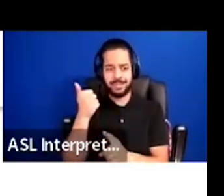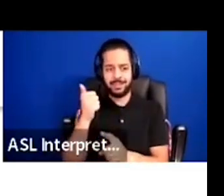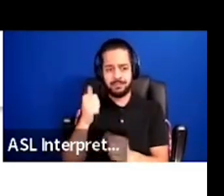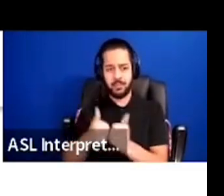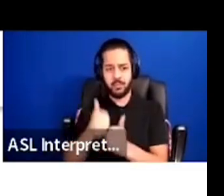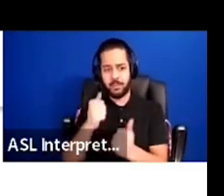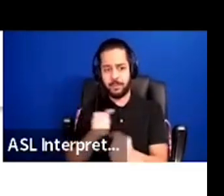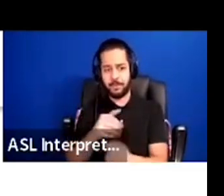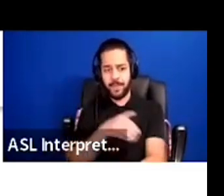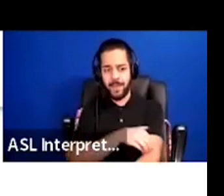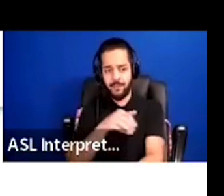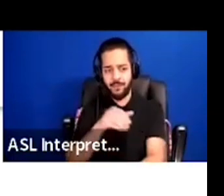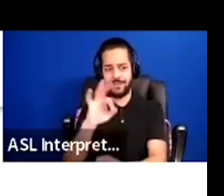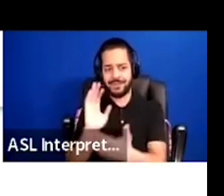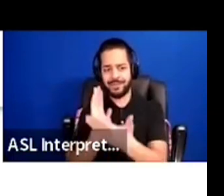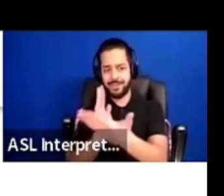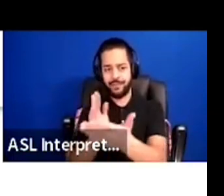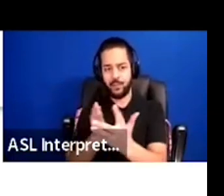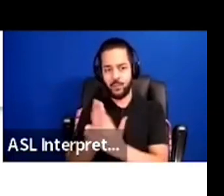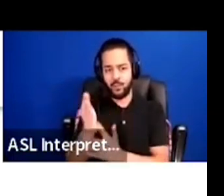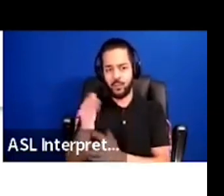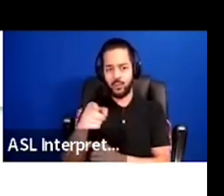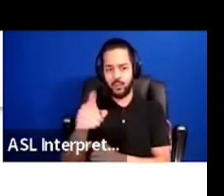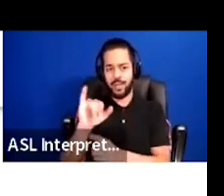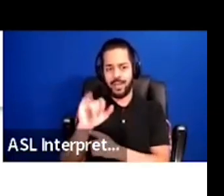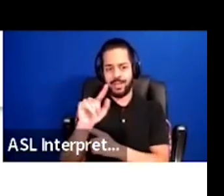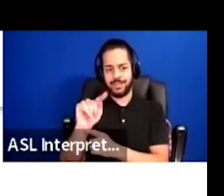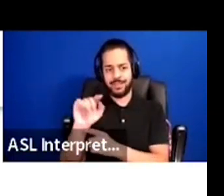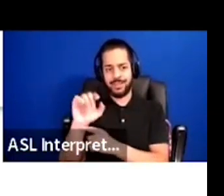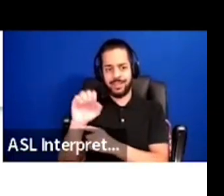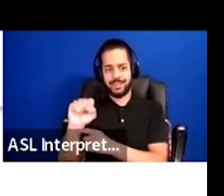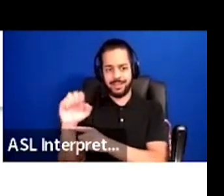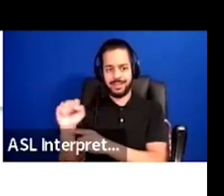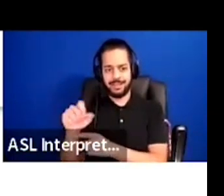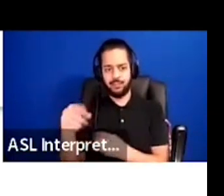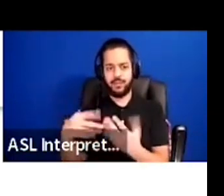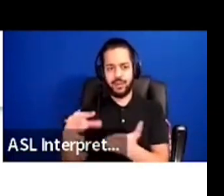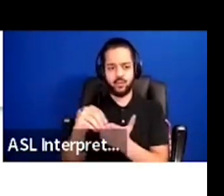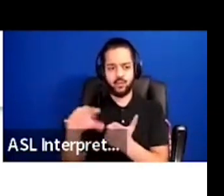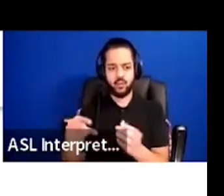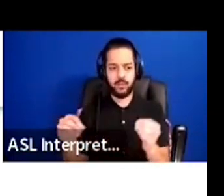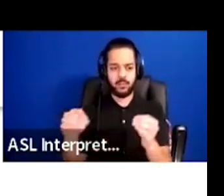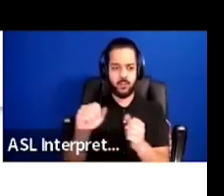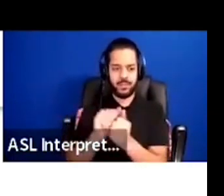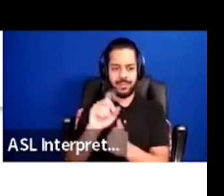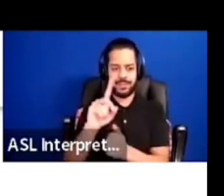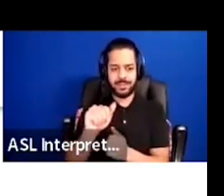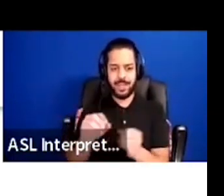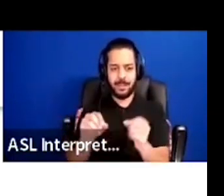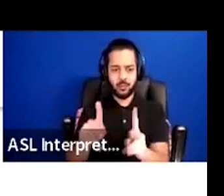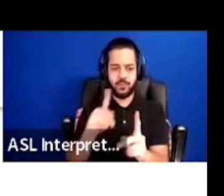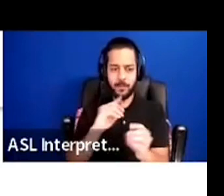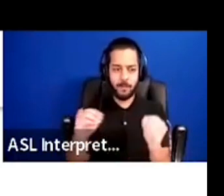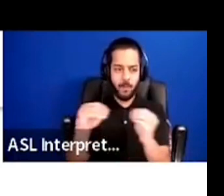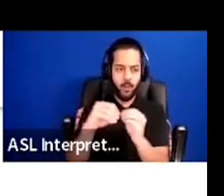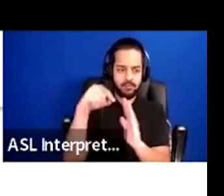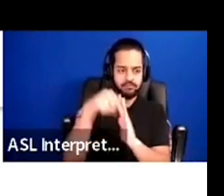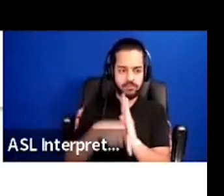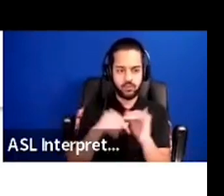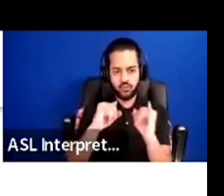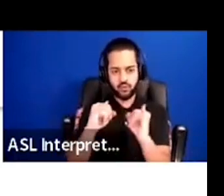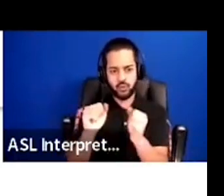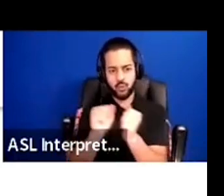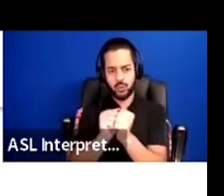of supports. It provides students with disabilities the opportunity for more intensive instruction in areas of skill deficits alongside